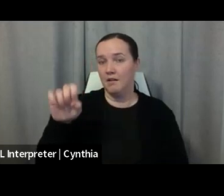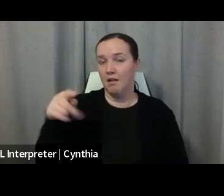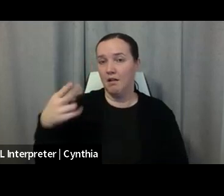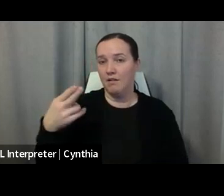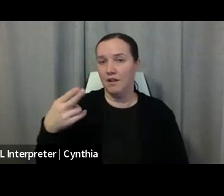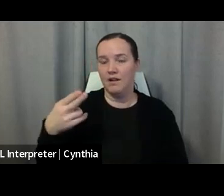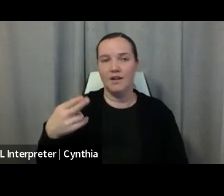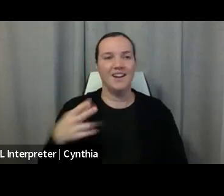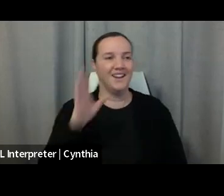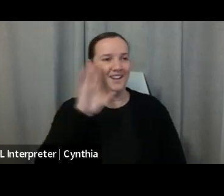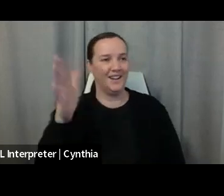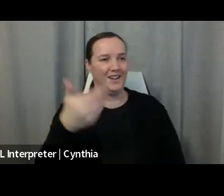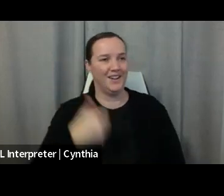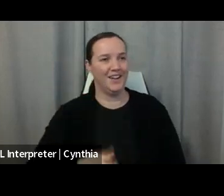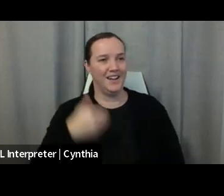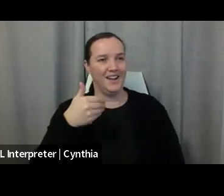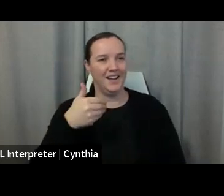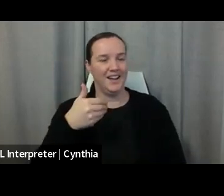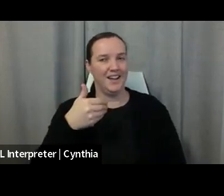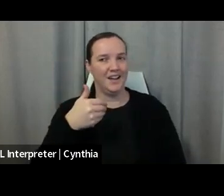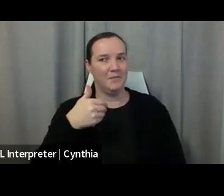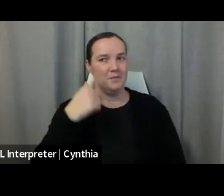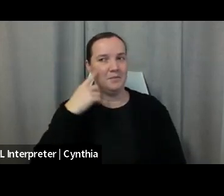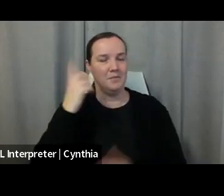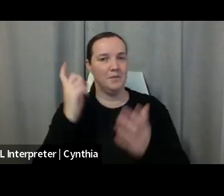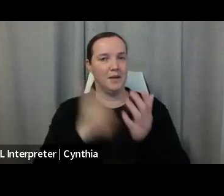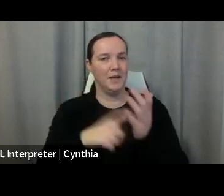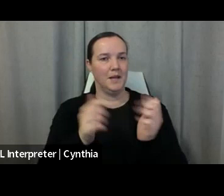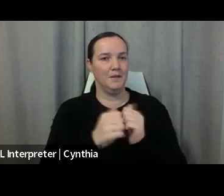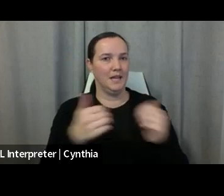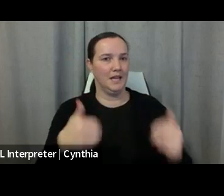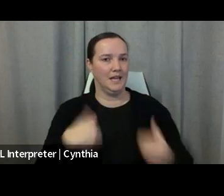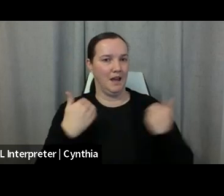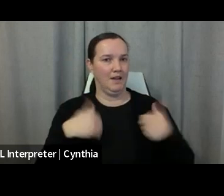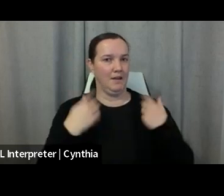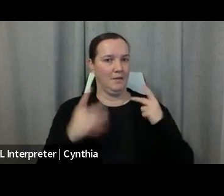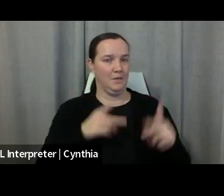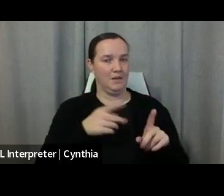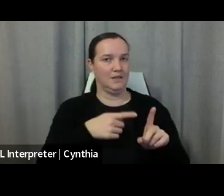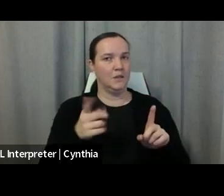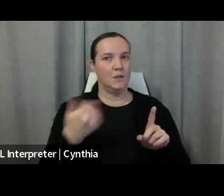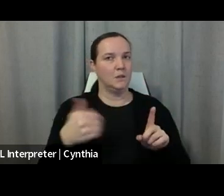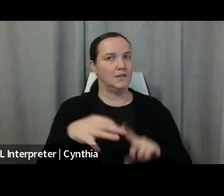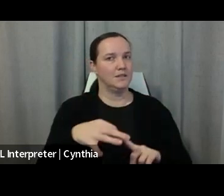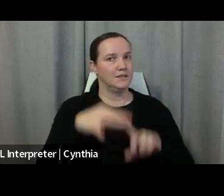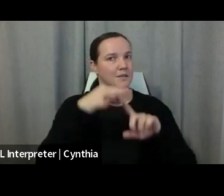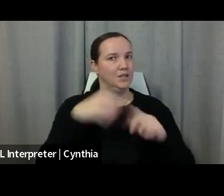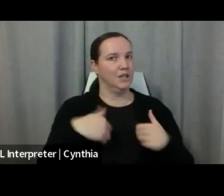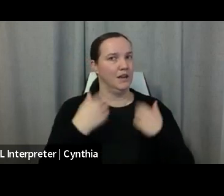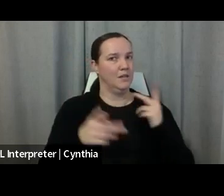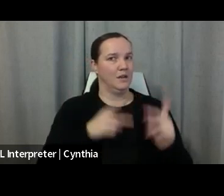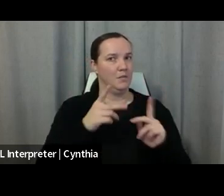Hi, I'm discovering with young people, especially young people,